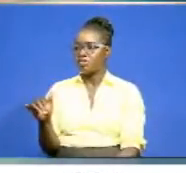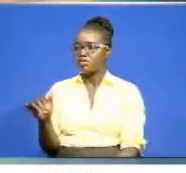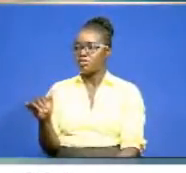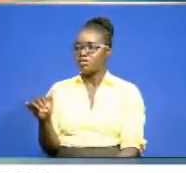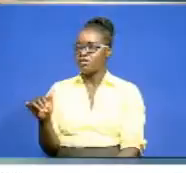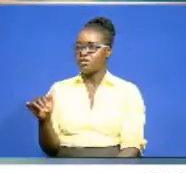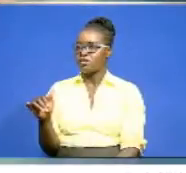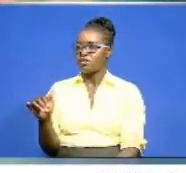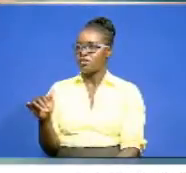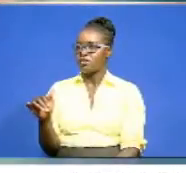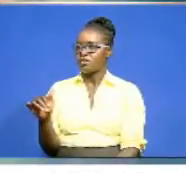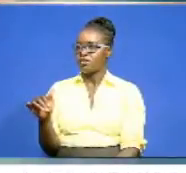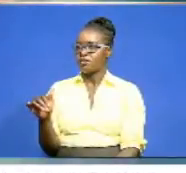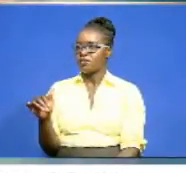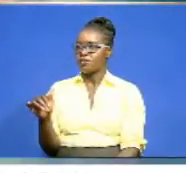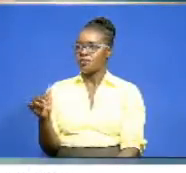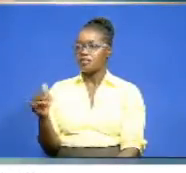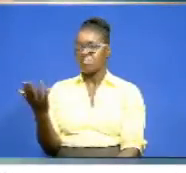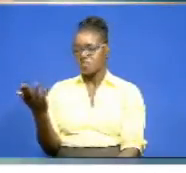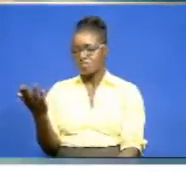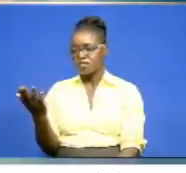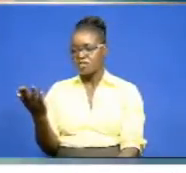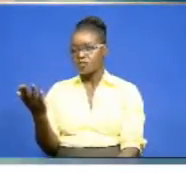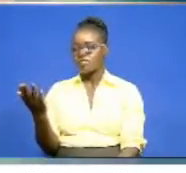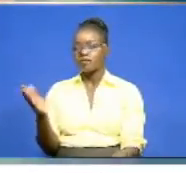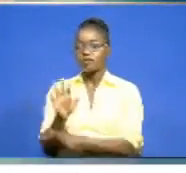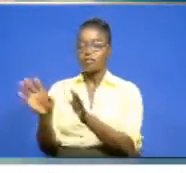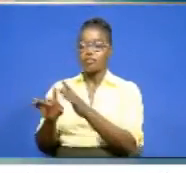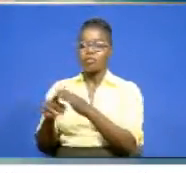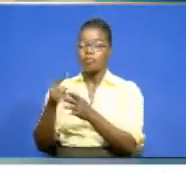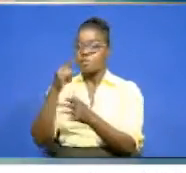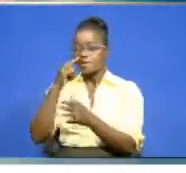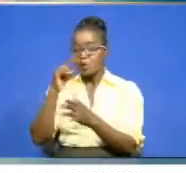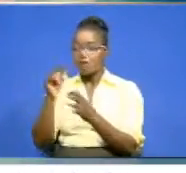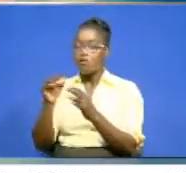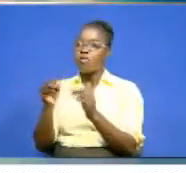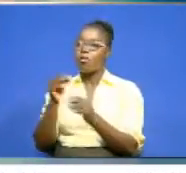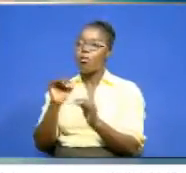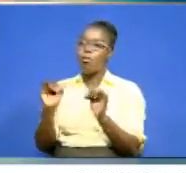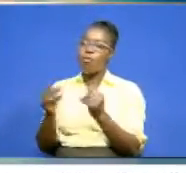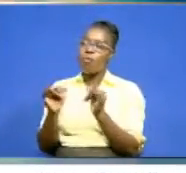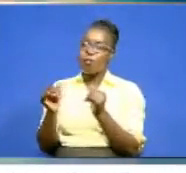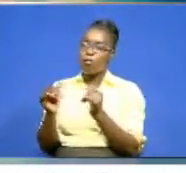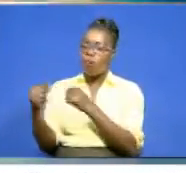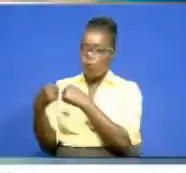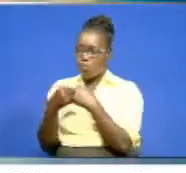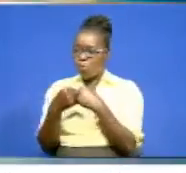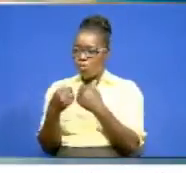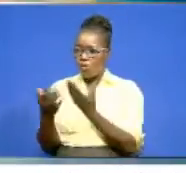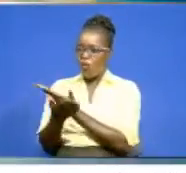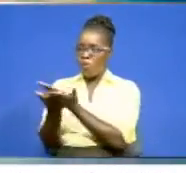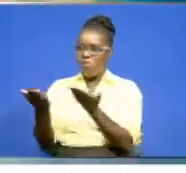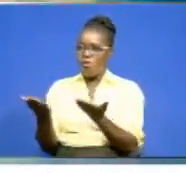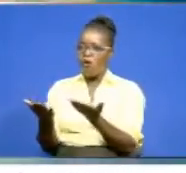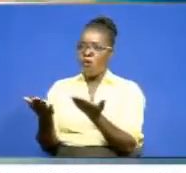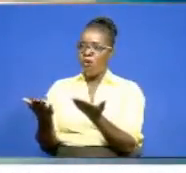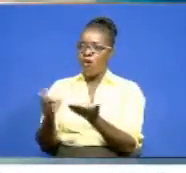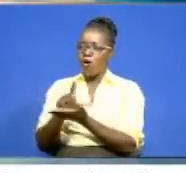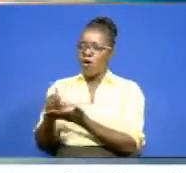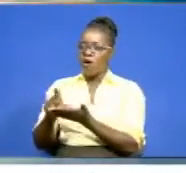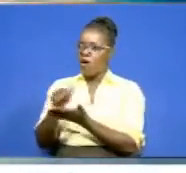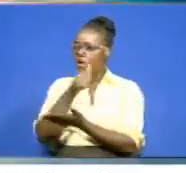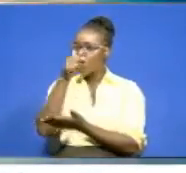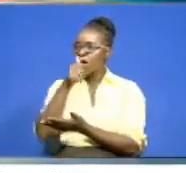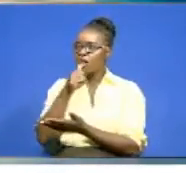It's not saying that charity begins at home. True. So the media, I put a challenge to you, all of you, local,